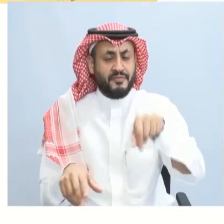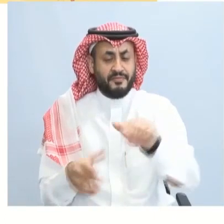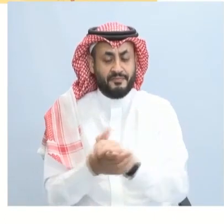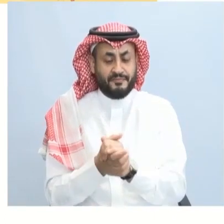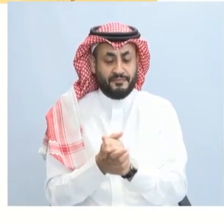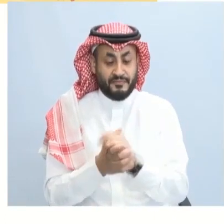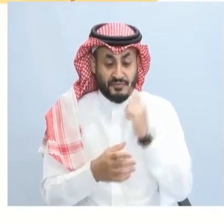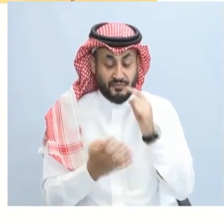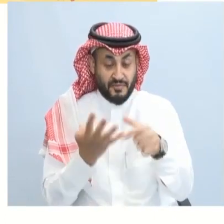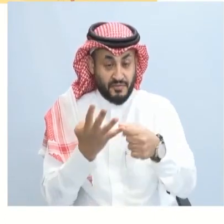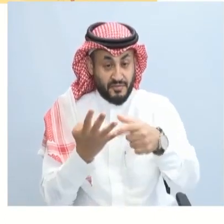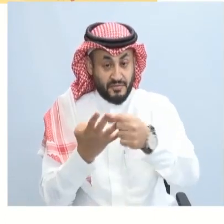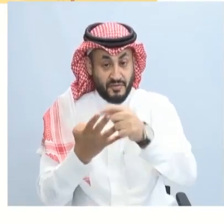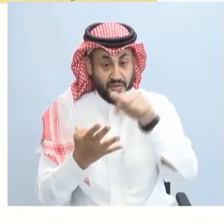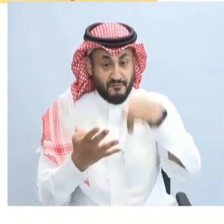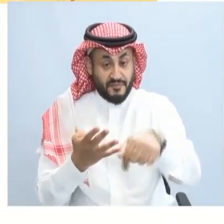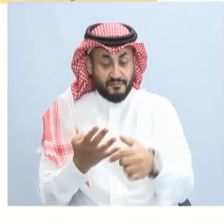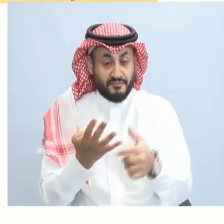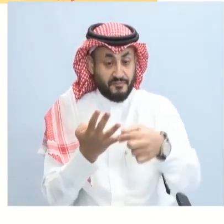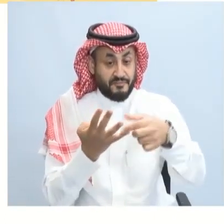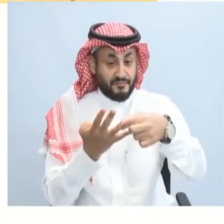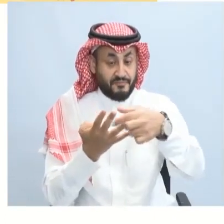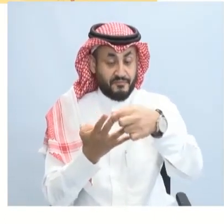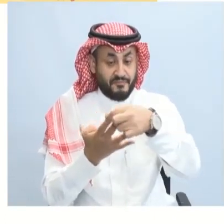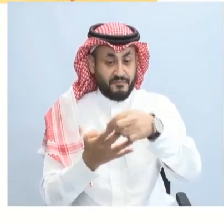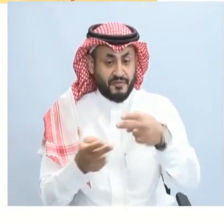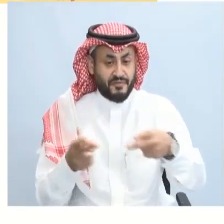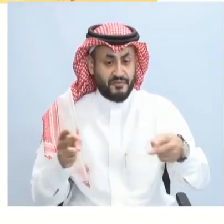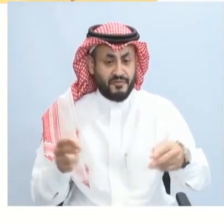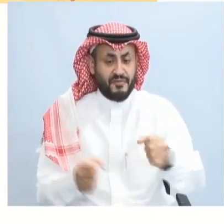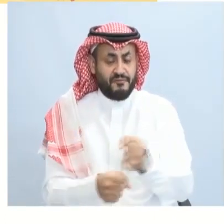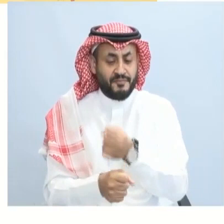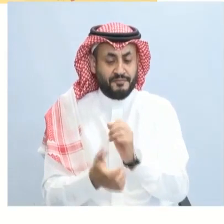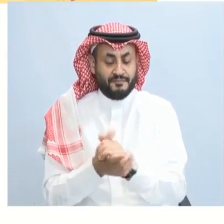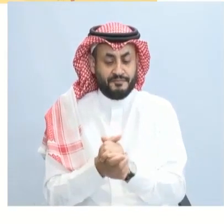these structures and the base form, which is used with different verbs.